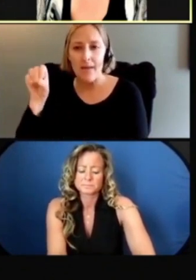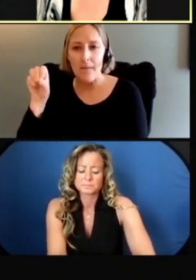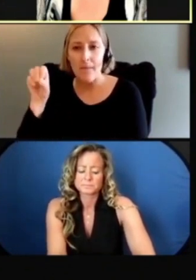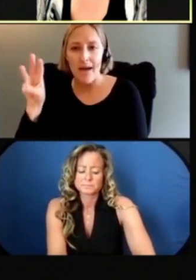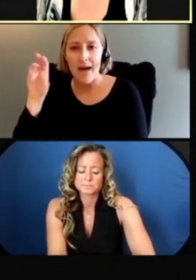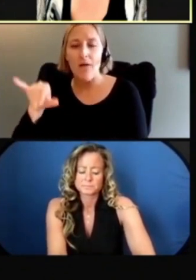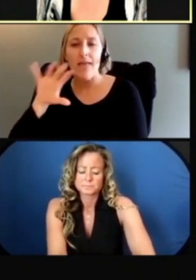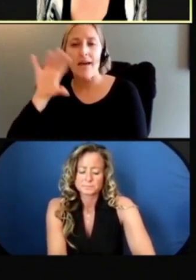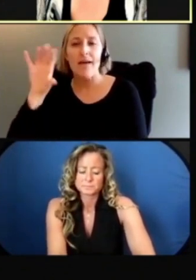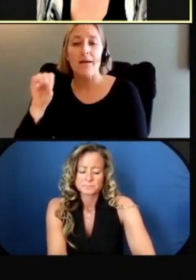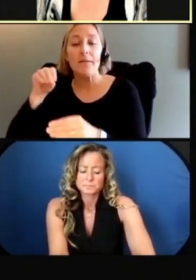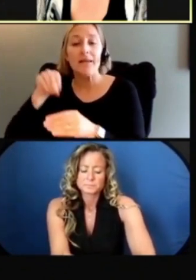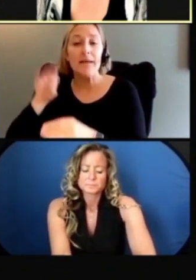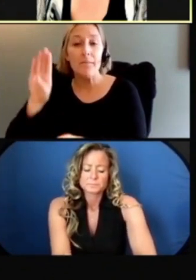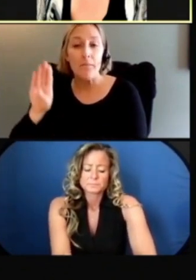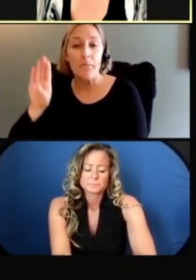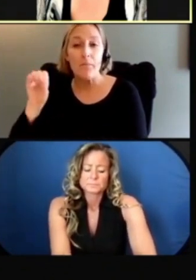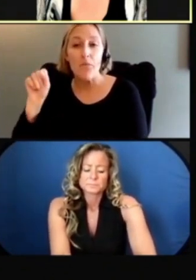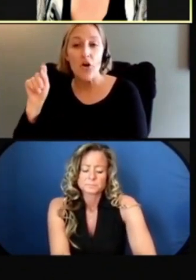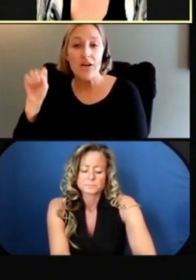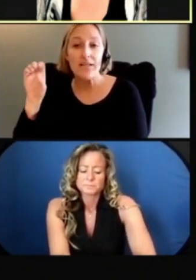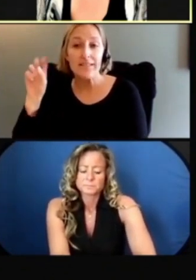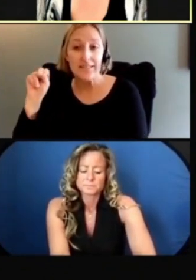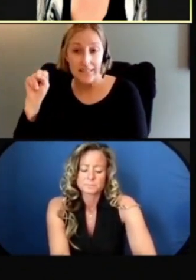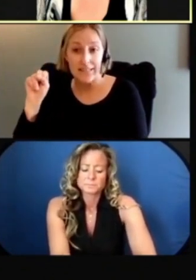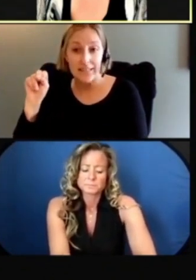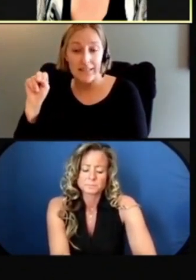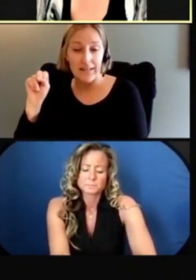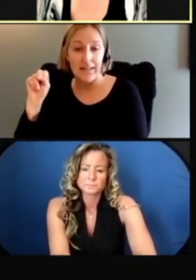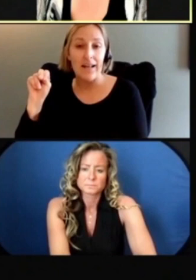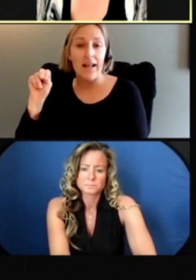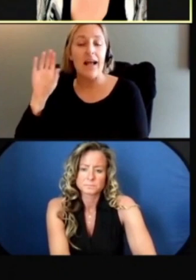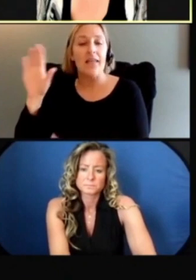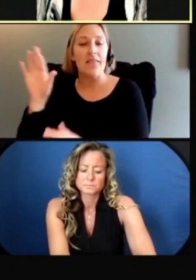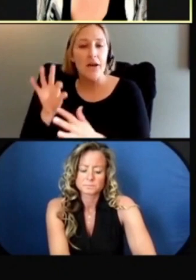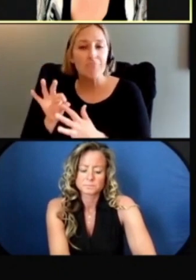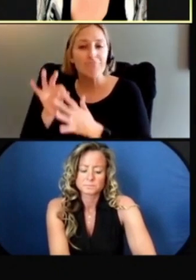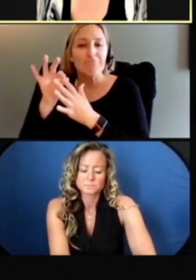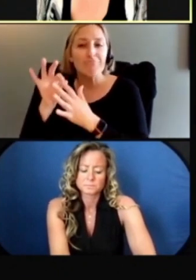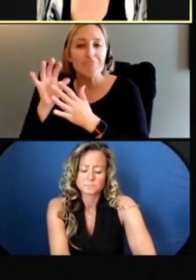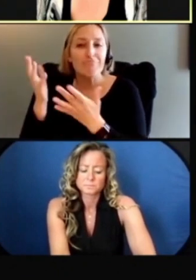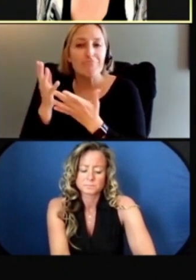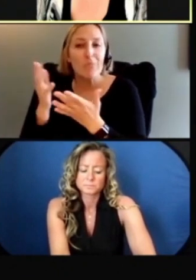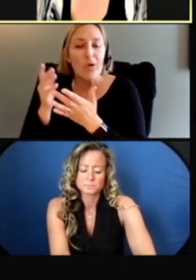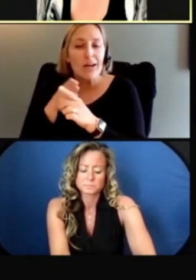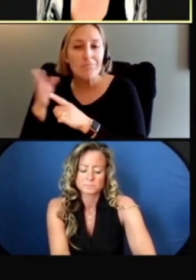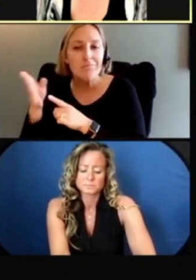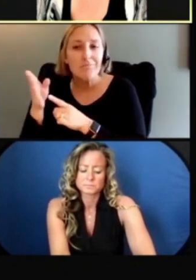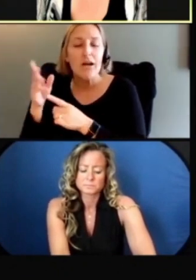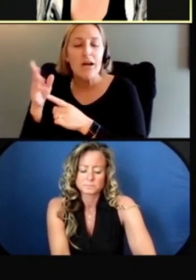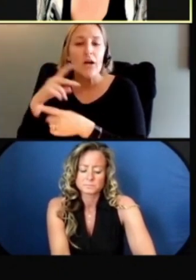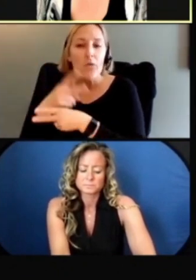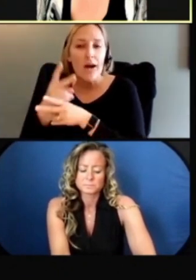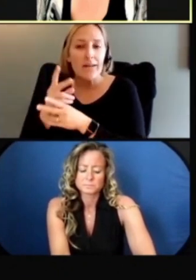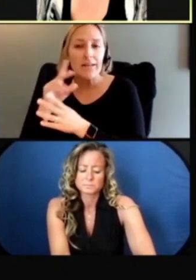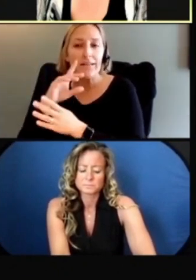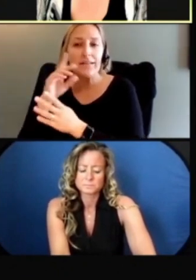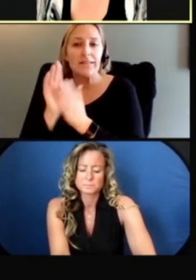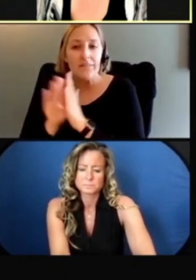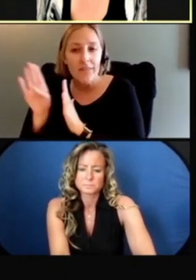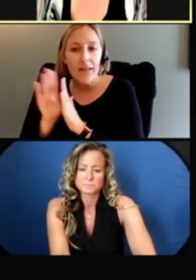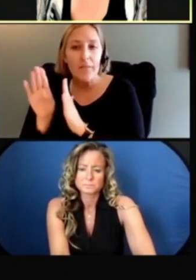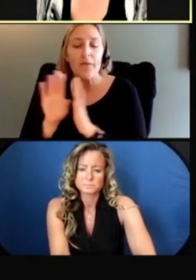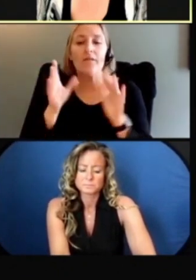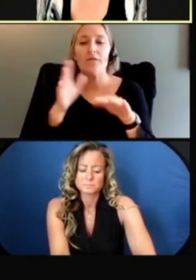outside of Boston, and they specialize in product development with a focus on behavior change. In fact,